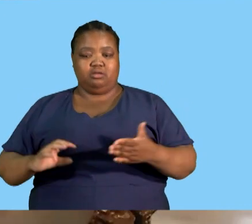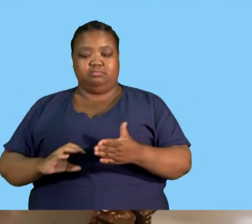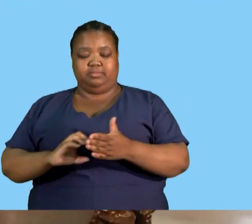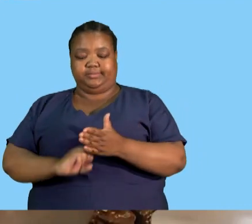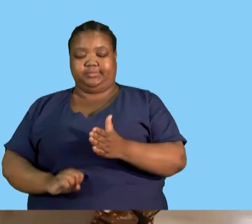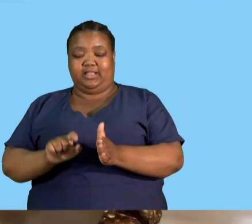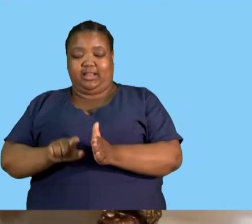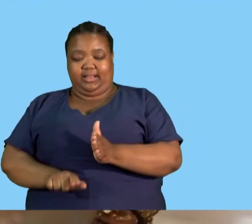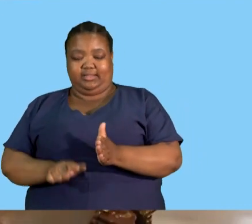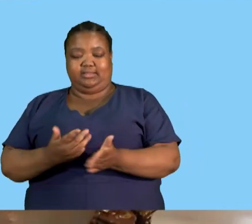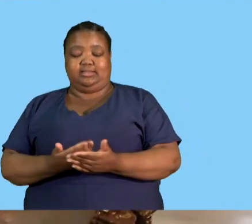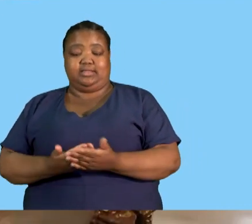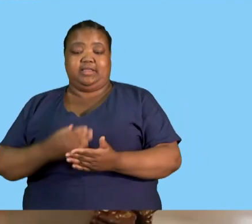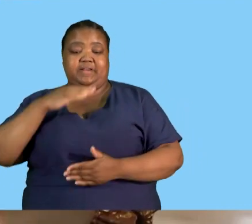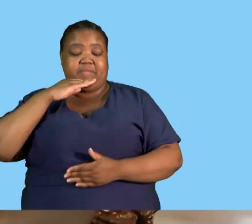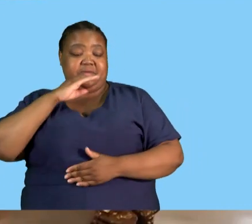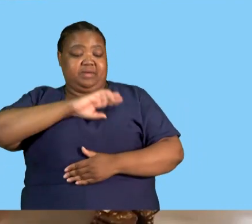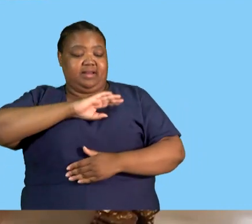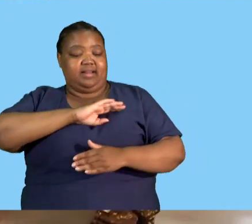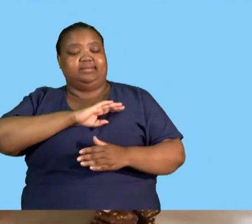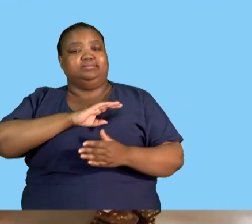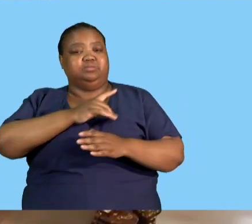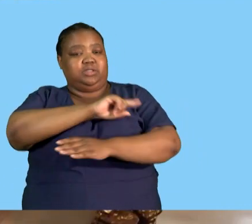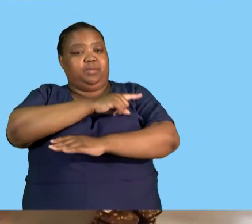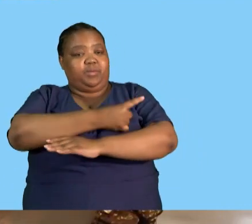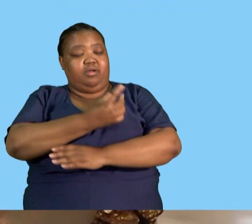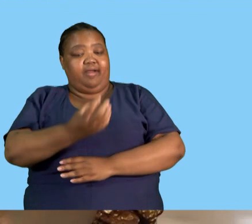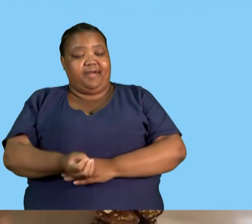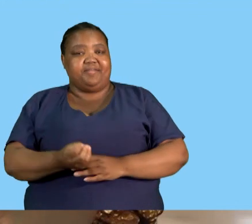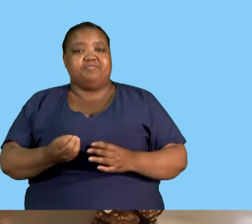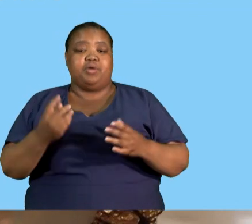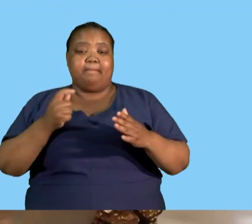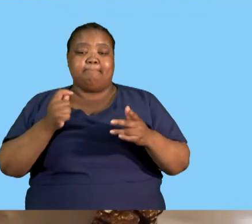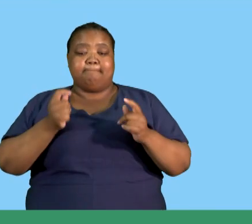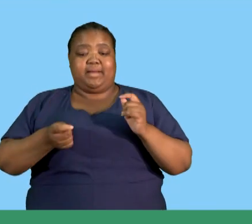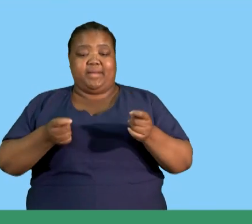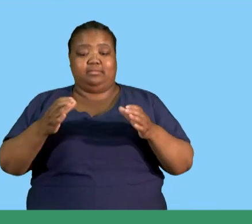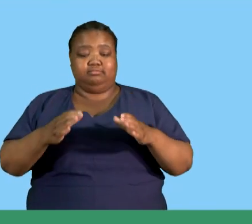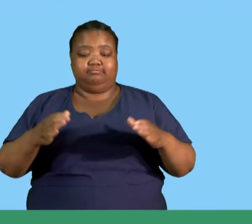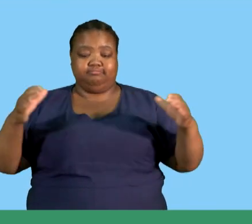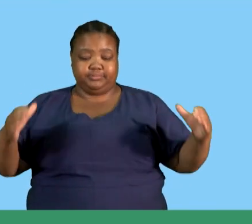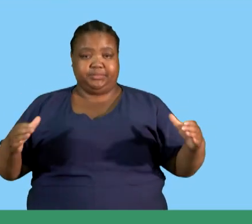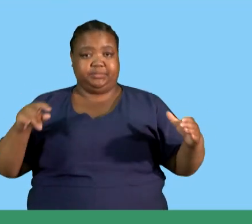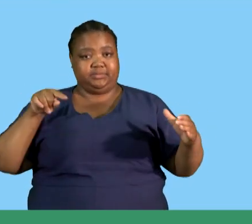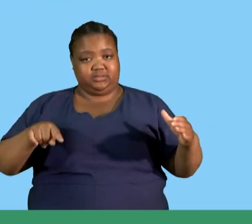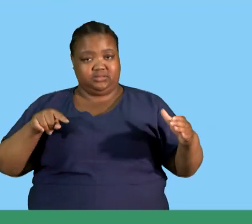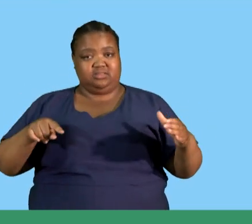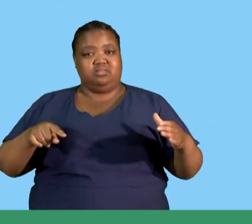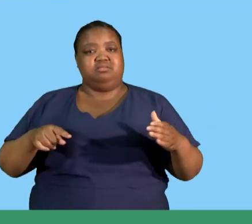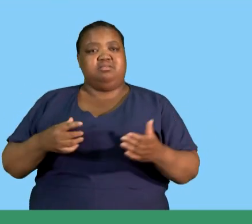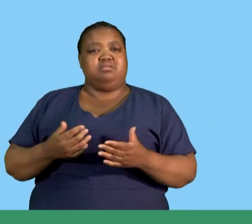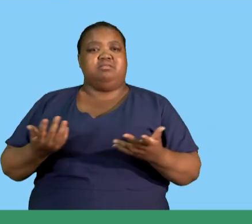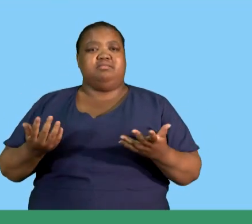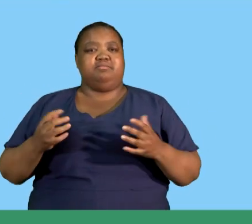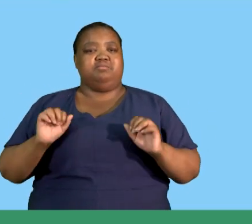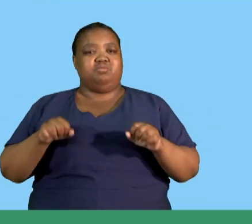discounts, meaning they've got more power. So buyers buying in bulk, they can negotiate. This bargain means negotiate. So